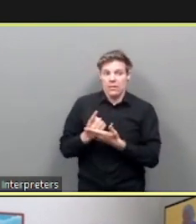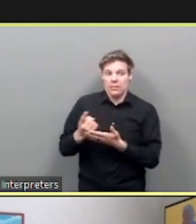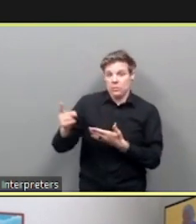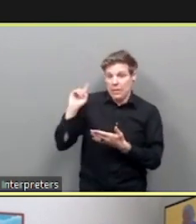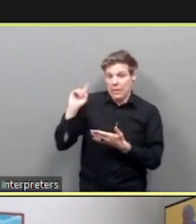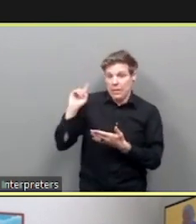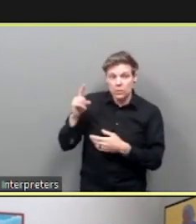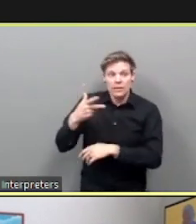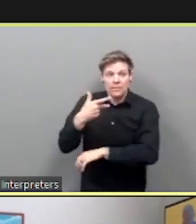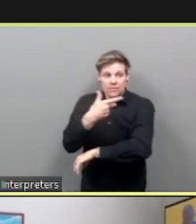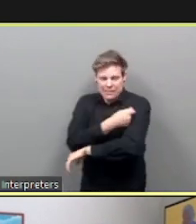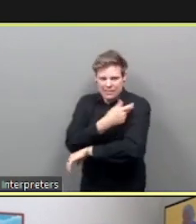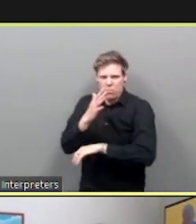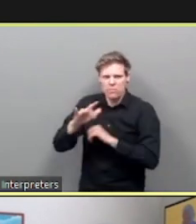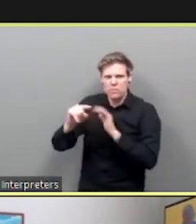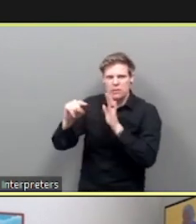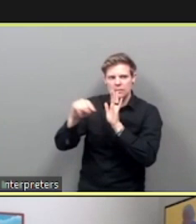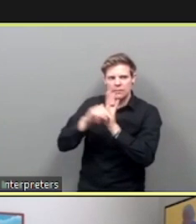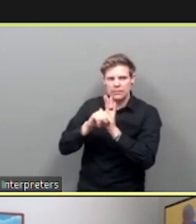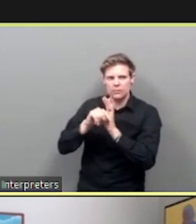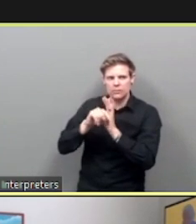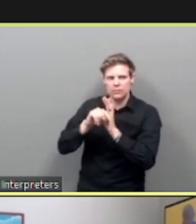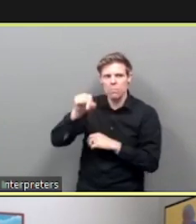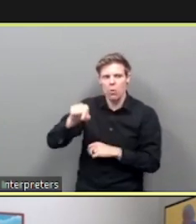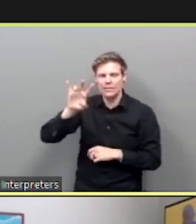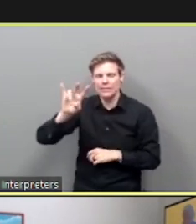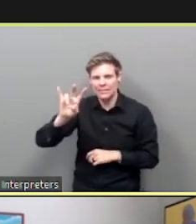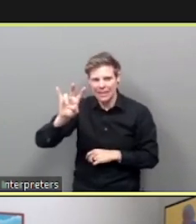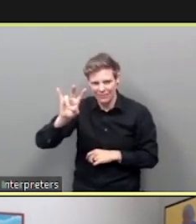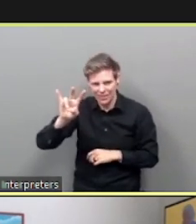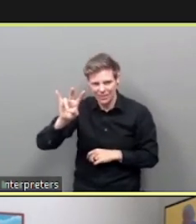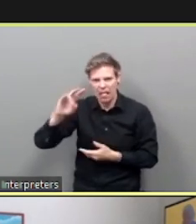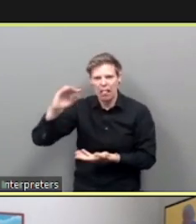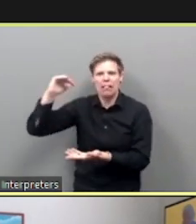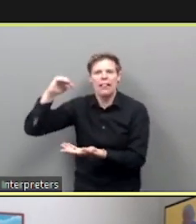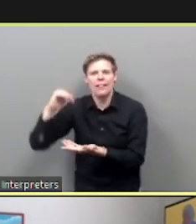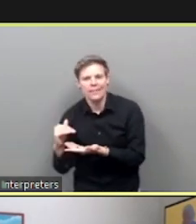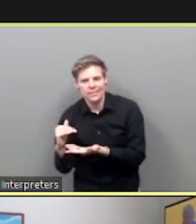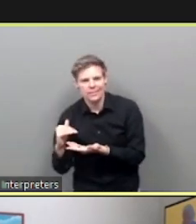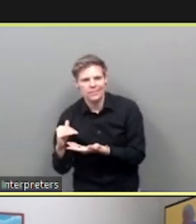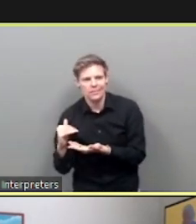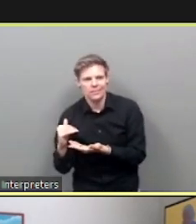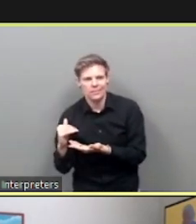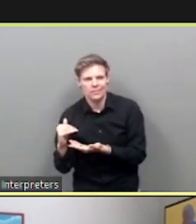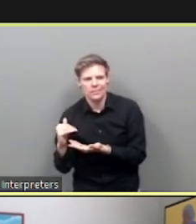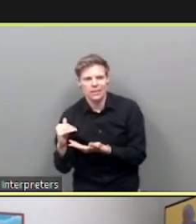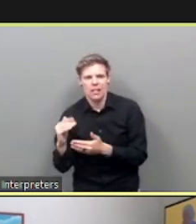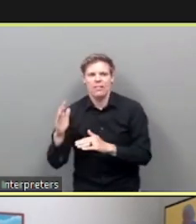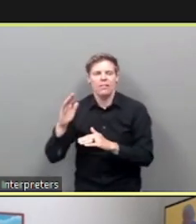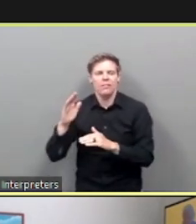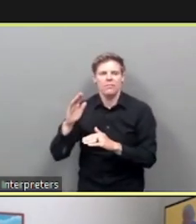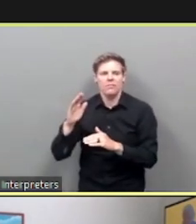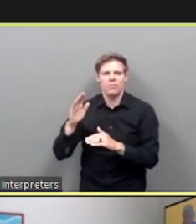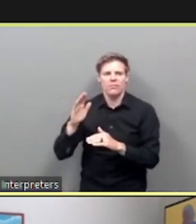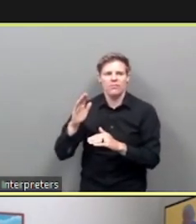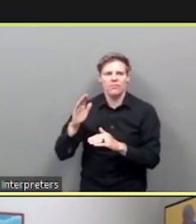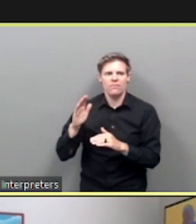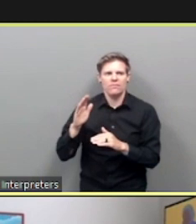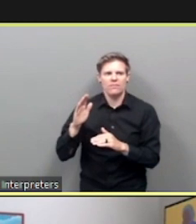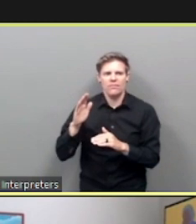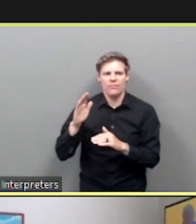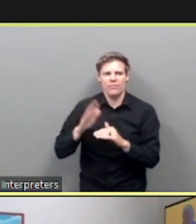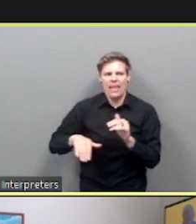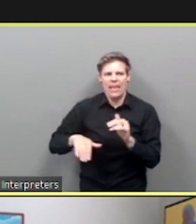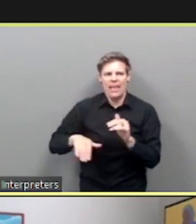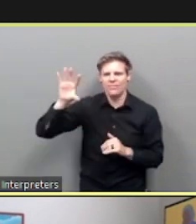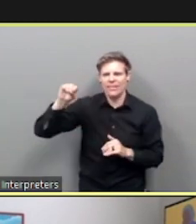negative 2.7% less of the vaccines that you got. So instead of 50% of vaccine, it's